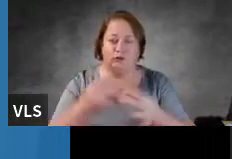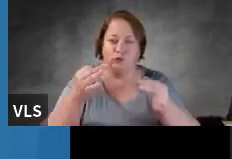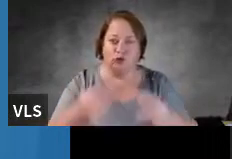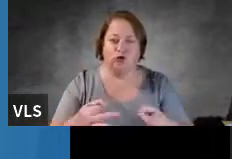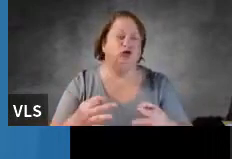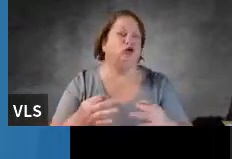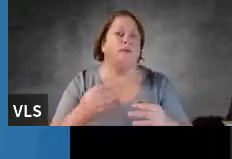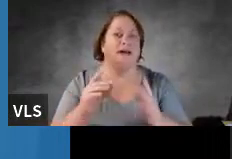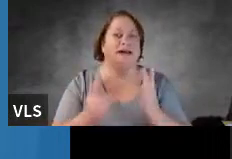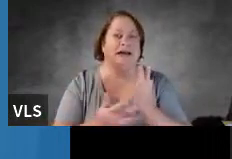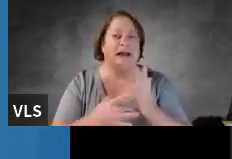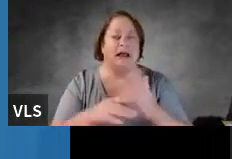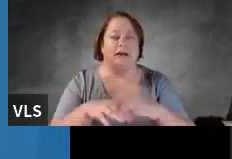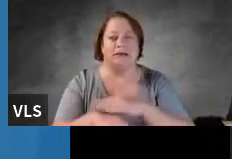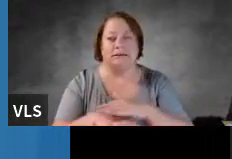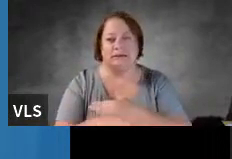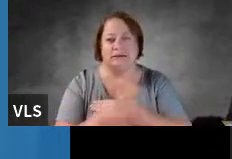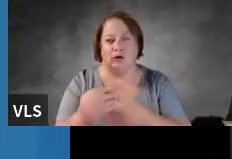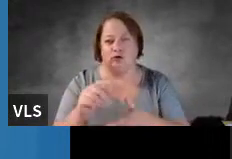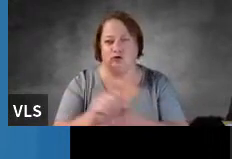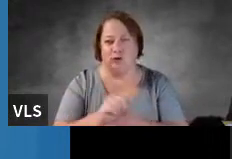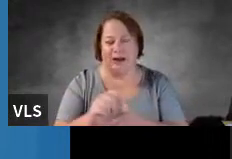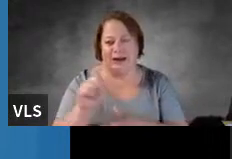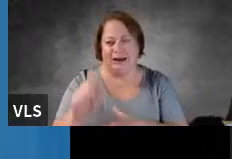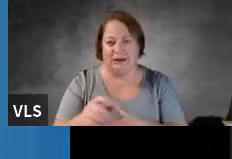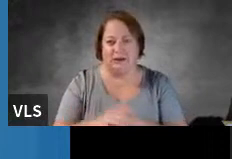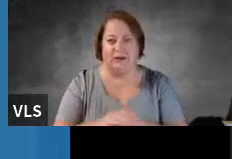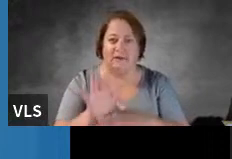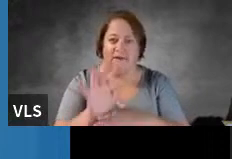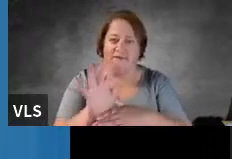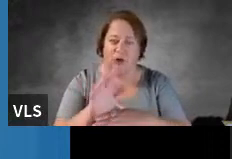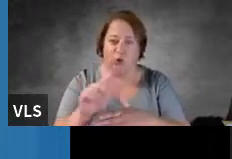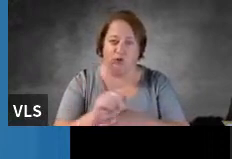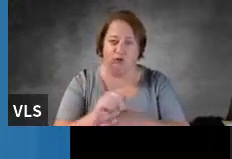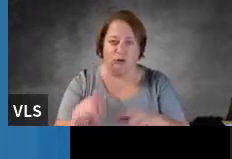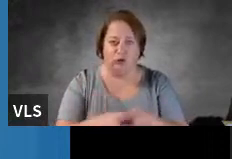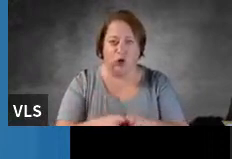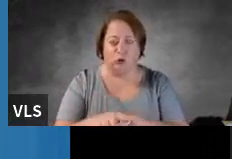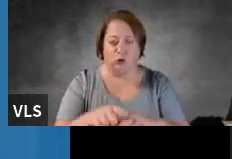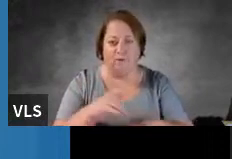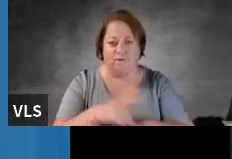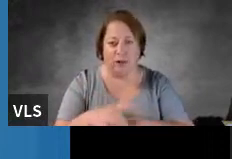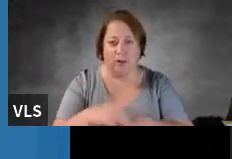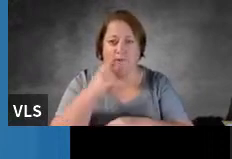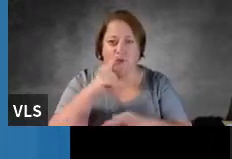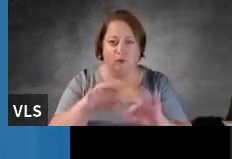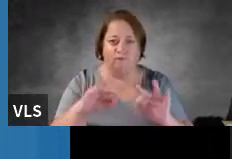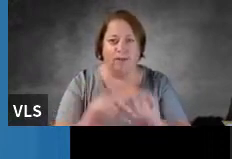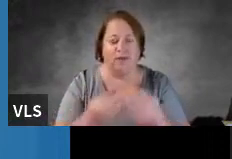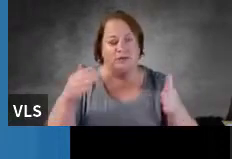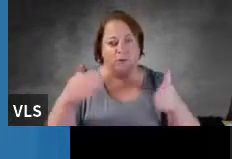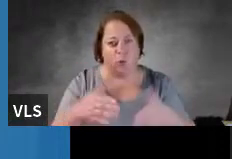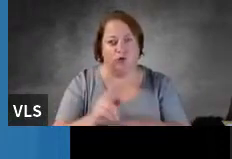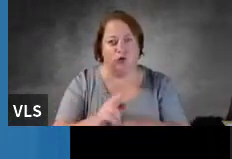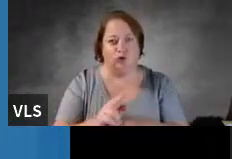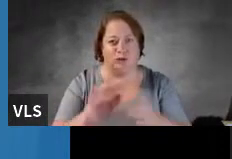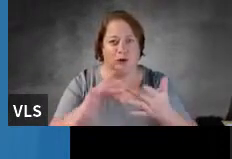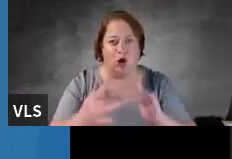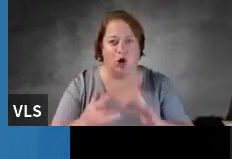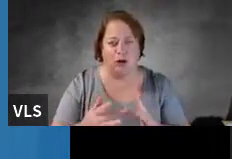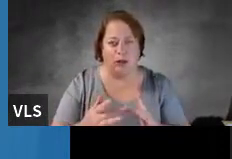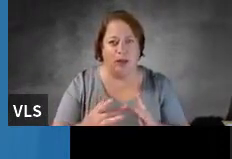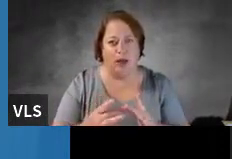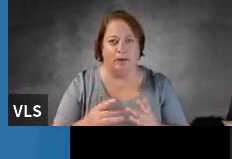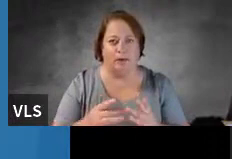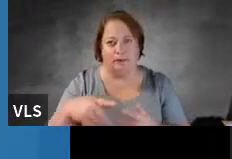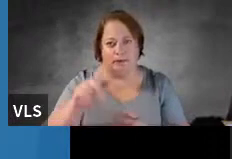technology access and training needs. Video trainings are also available for families focused on using online